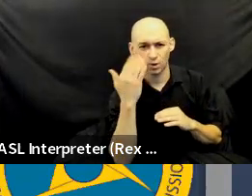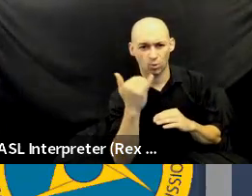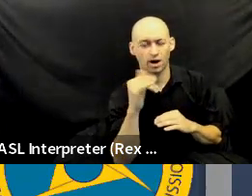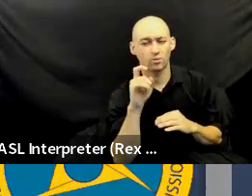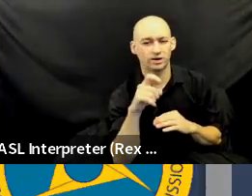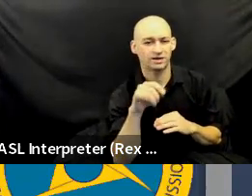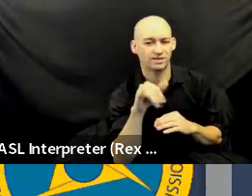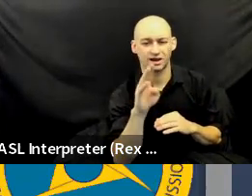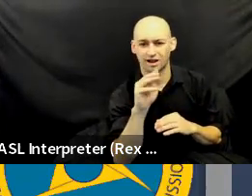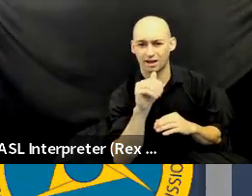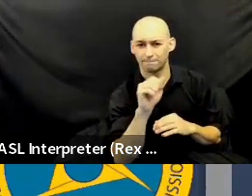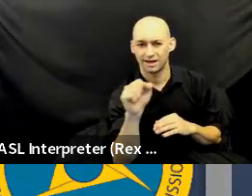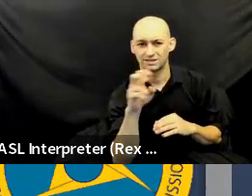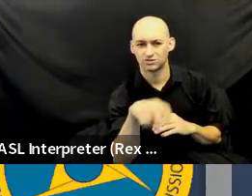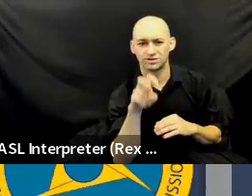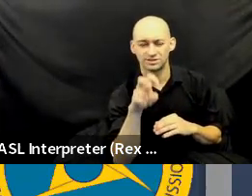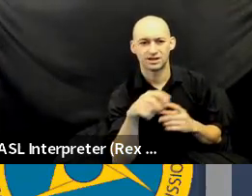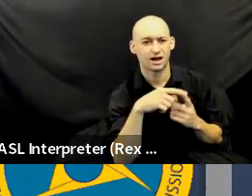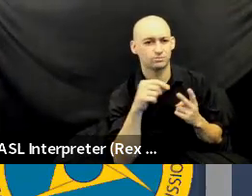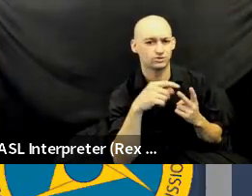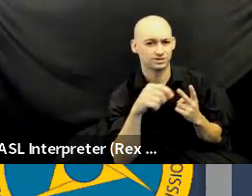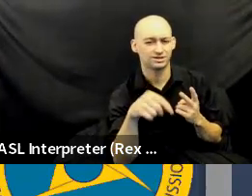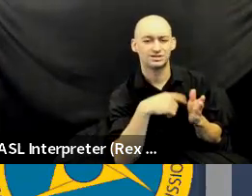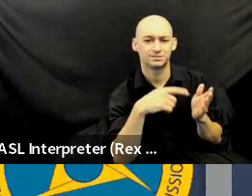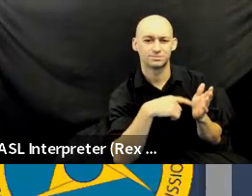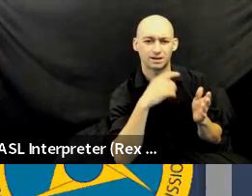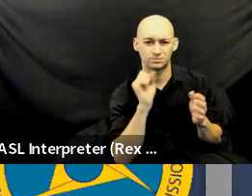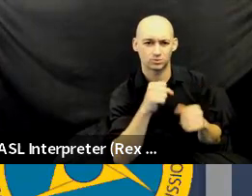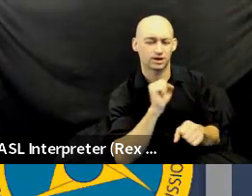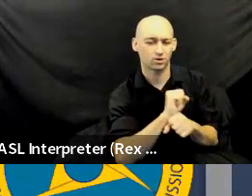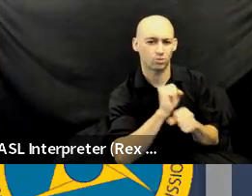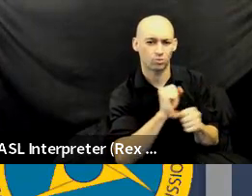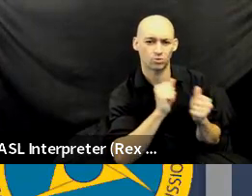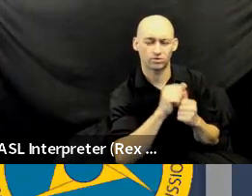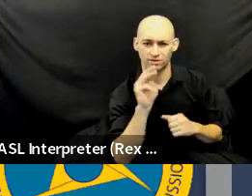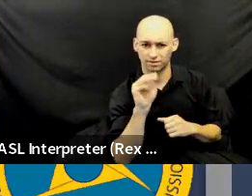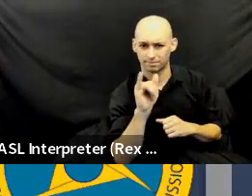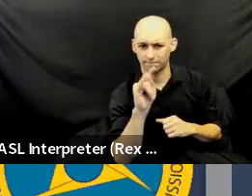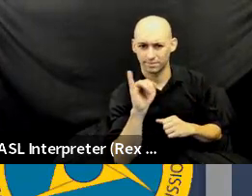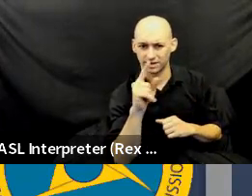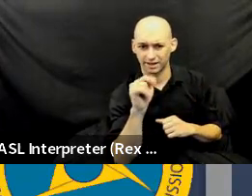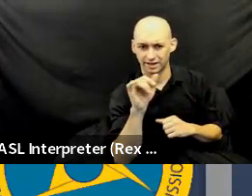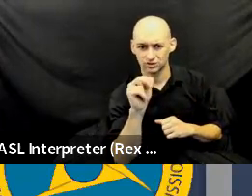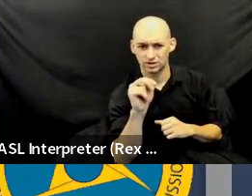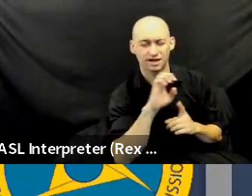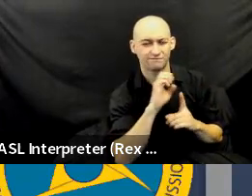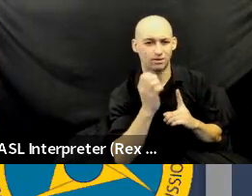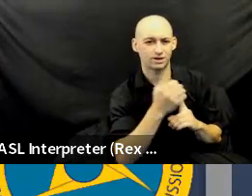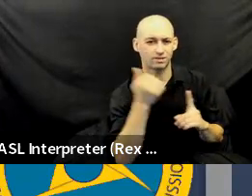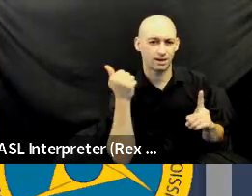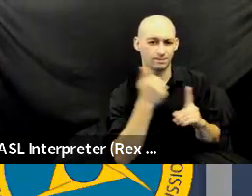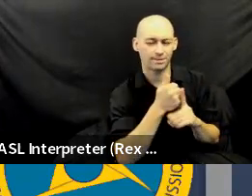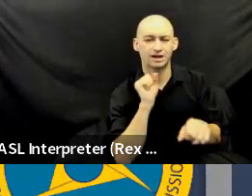mass transit option, and that sometimes we can work with the mitigations and environmental impacts to make it a